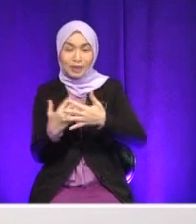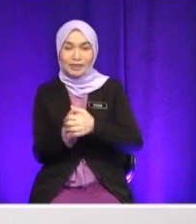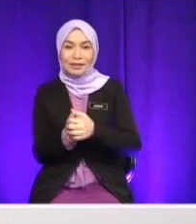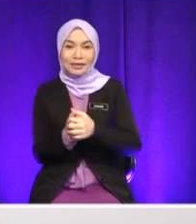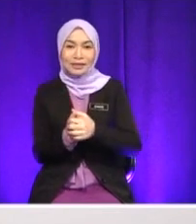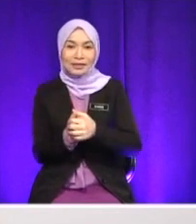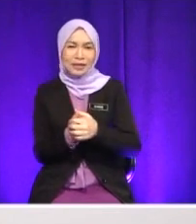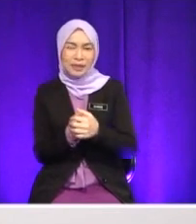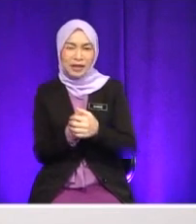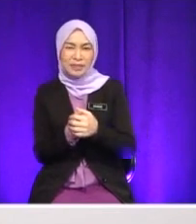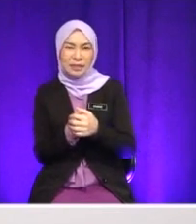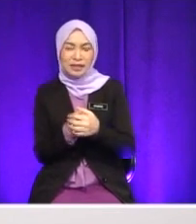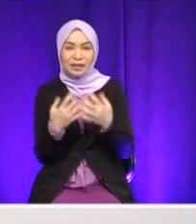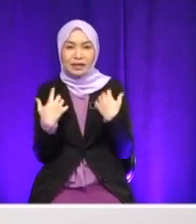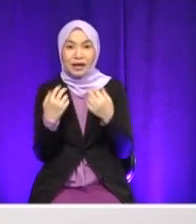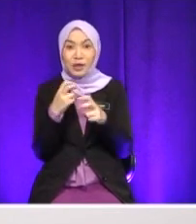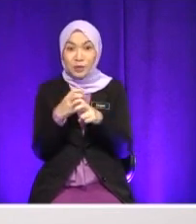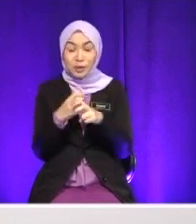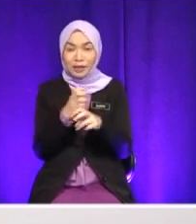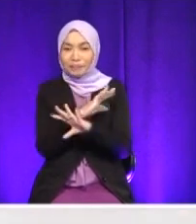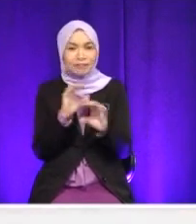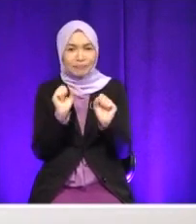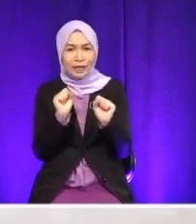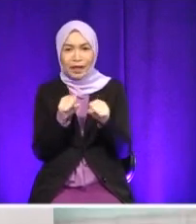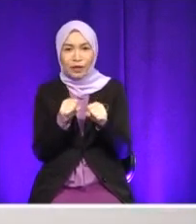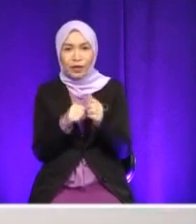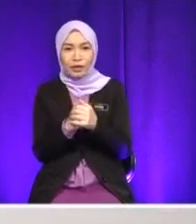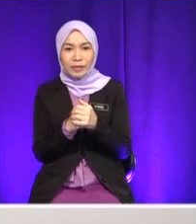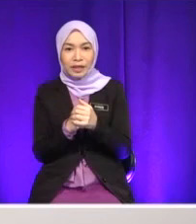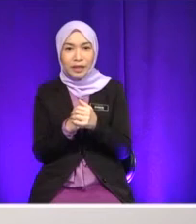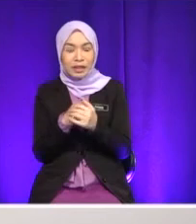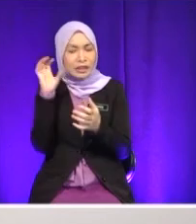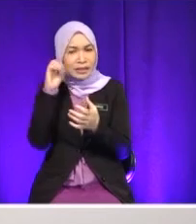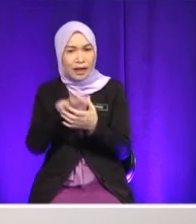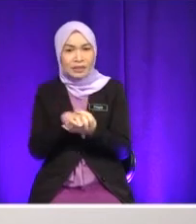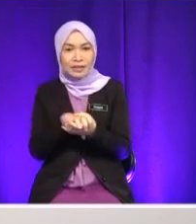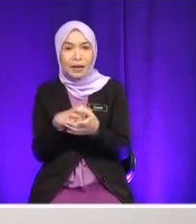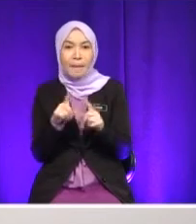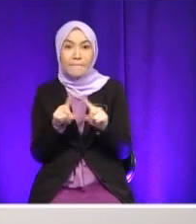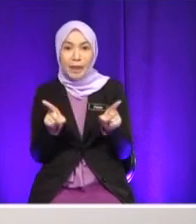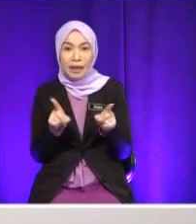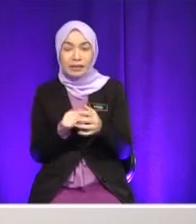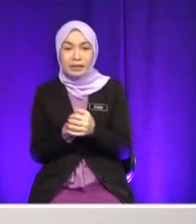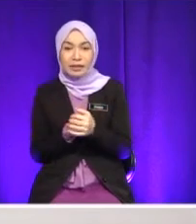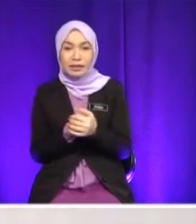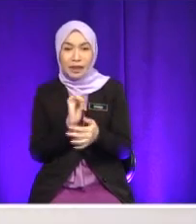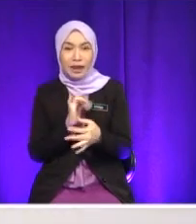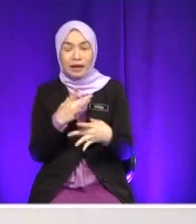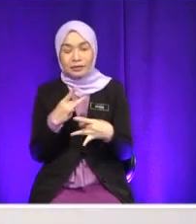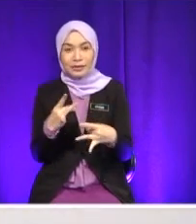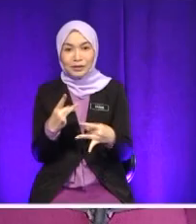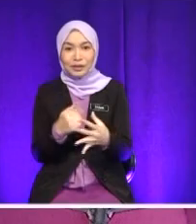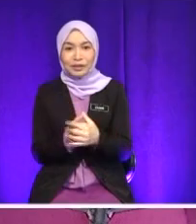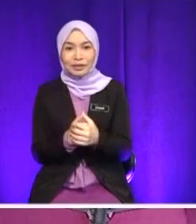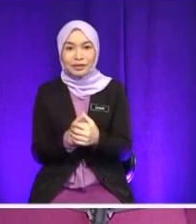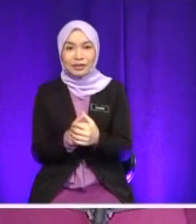I personally think that I can improve my soft skill and my creativity to the various type of advertisement. Well, I